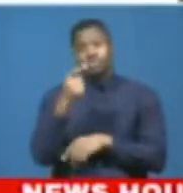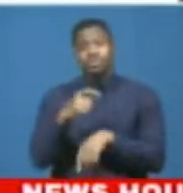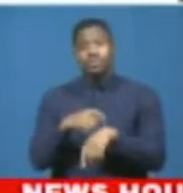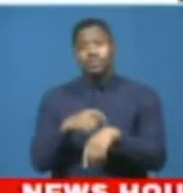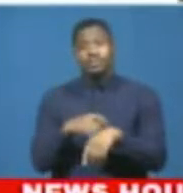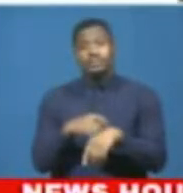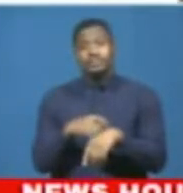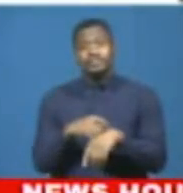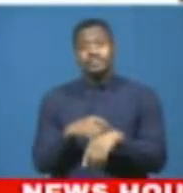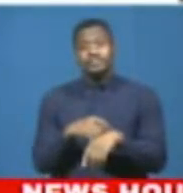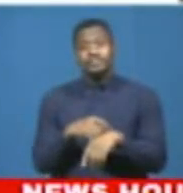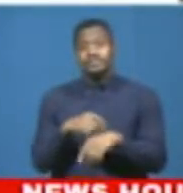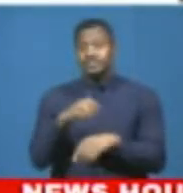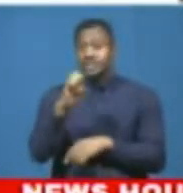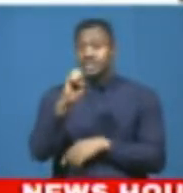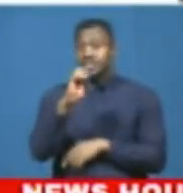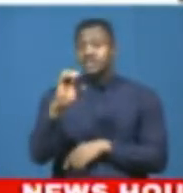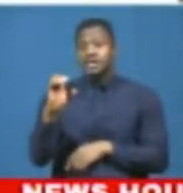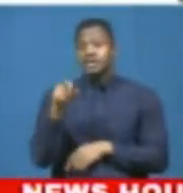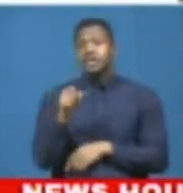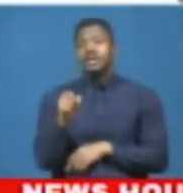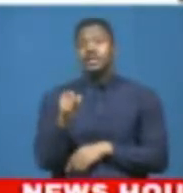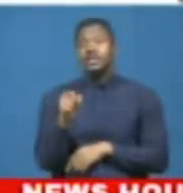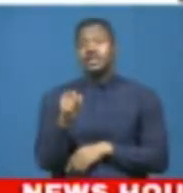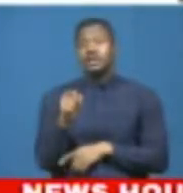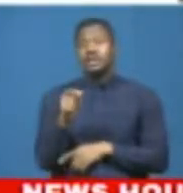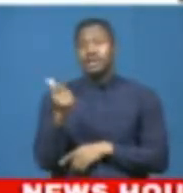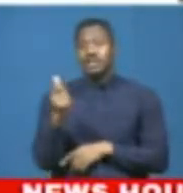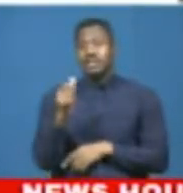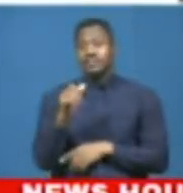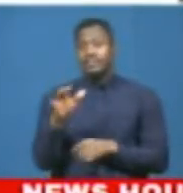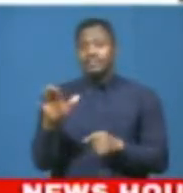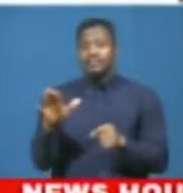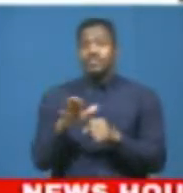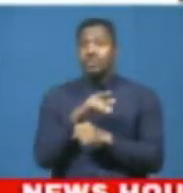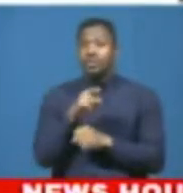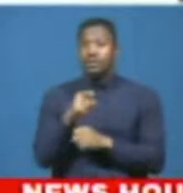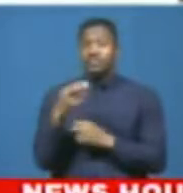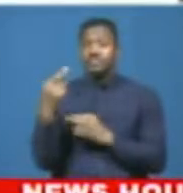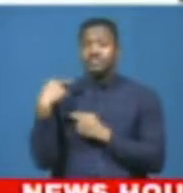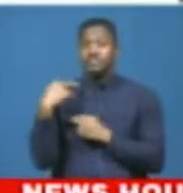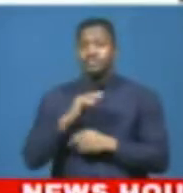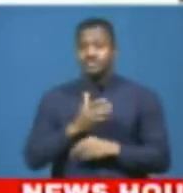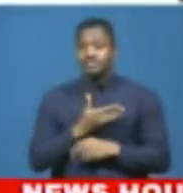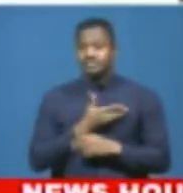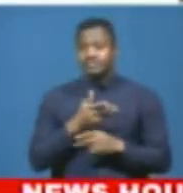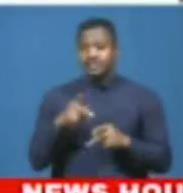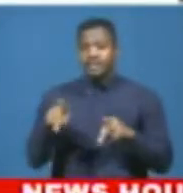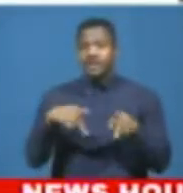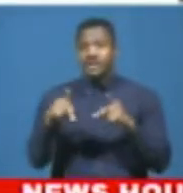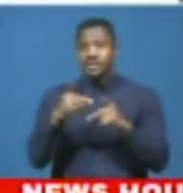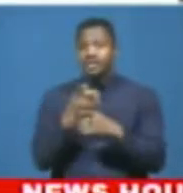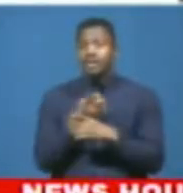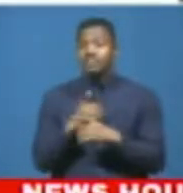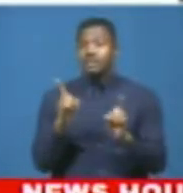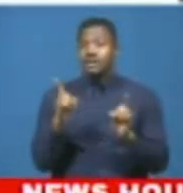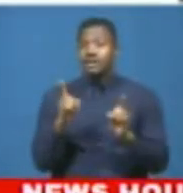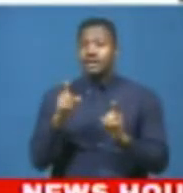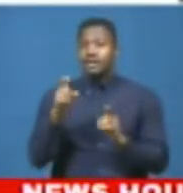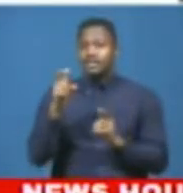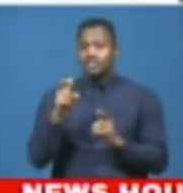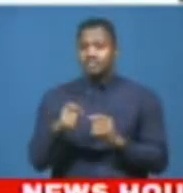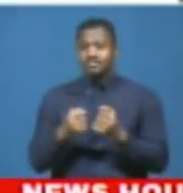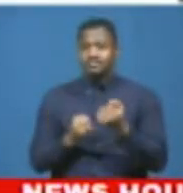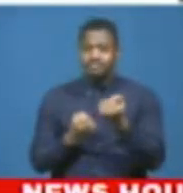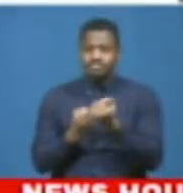The Electoral Commission, which is the fulcrum of our multi-party democracy, must be